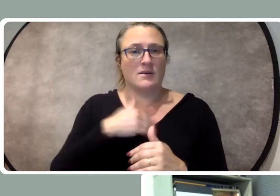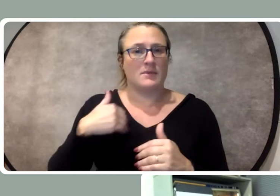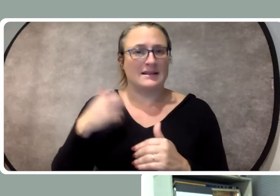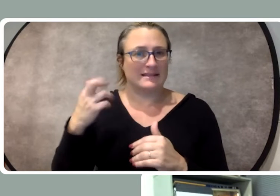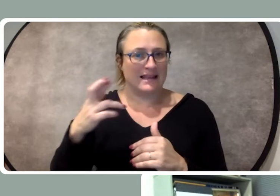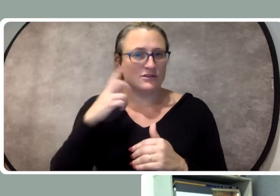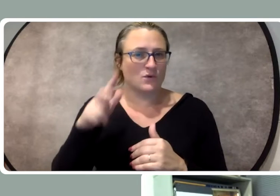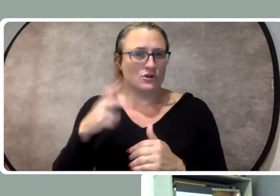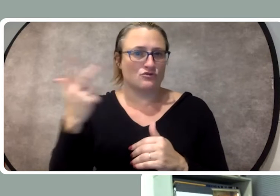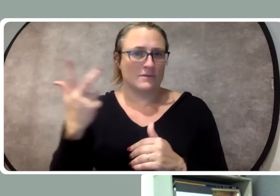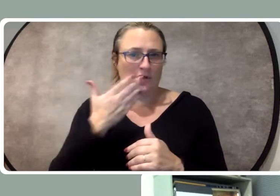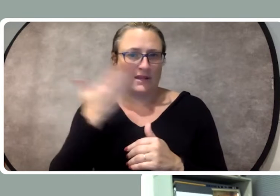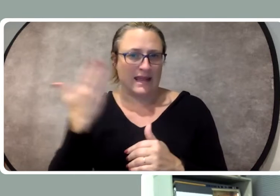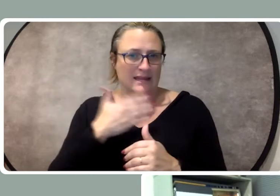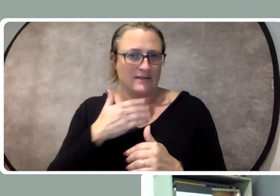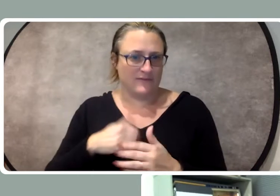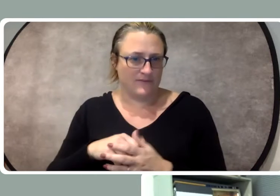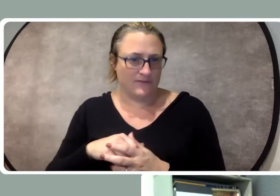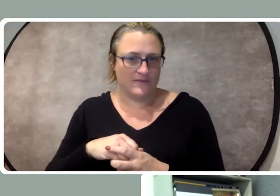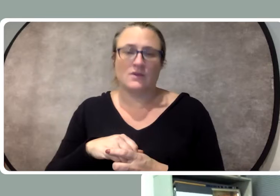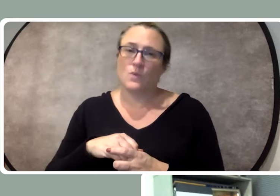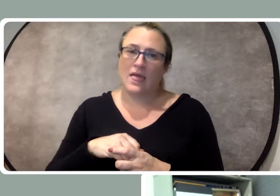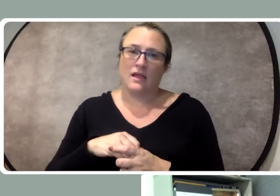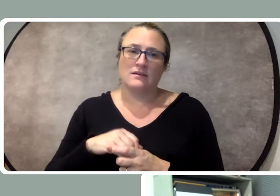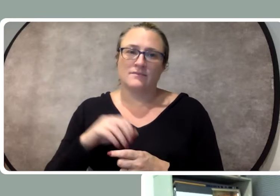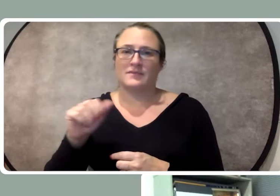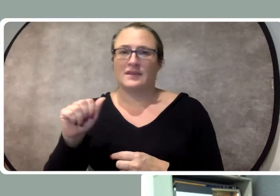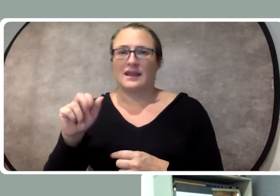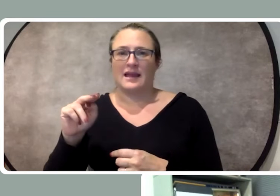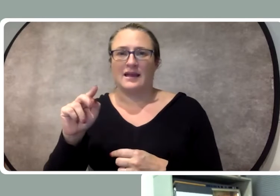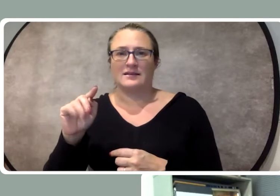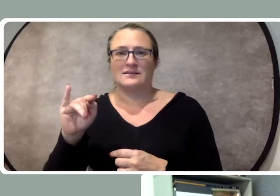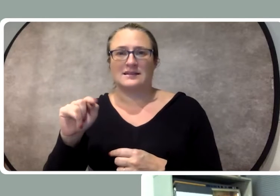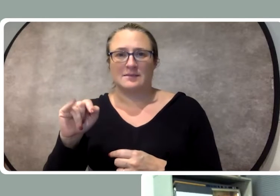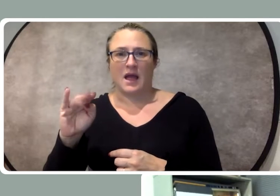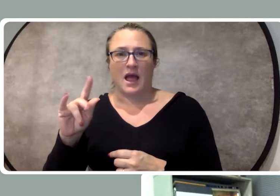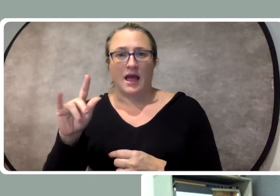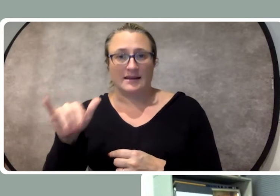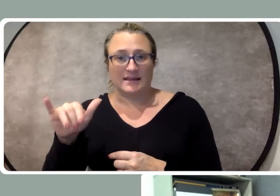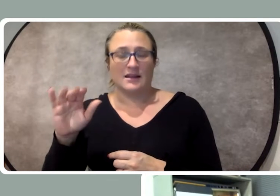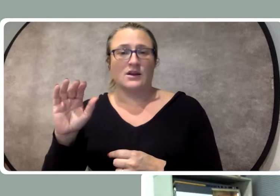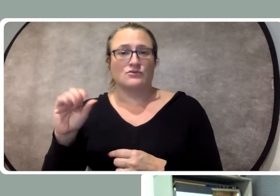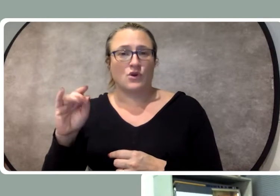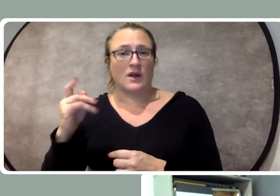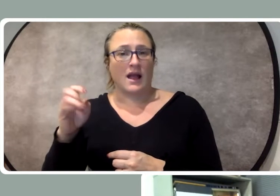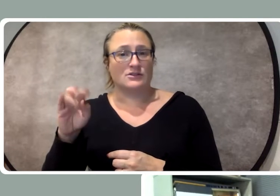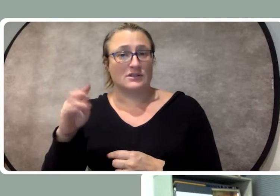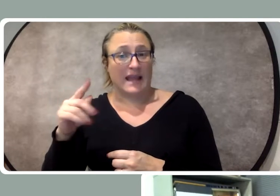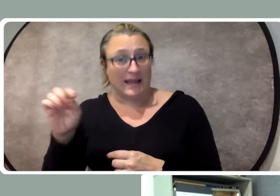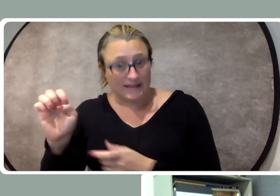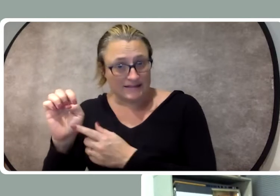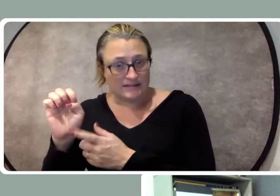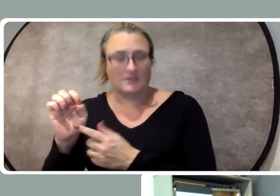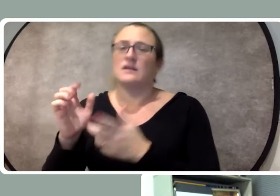disease. I would have to say it's the antibody drug conjugates. There are quite a number of them